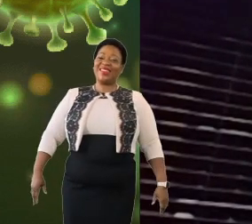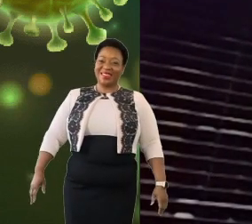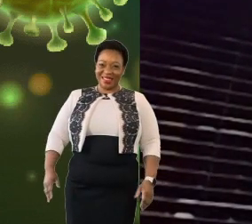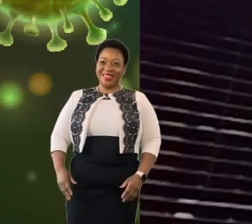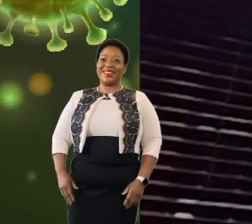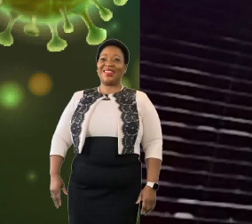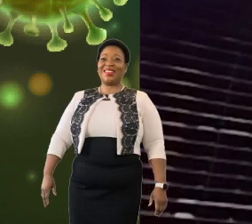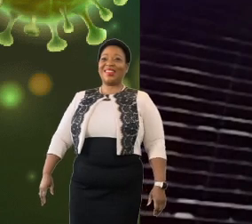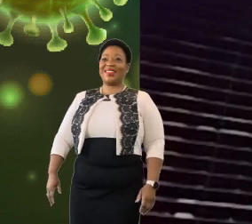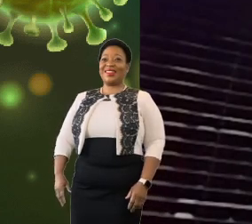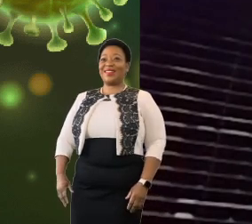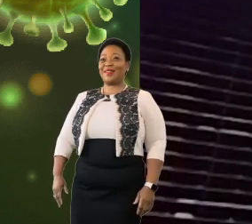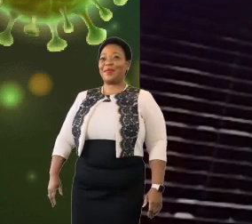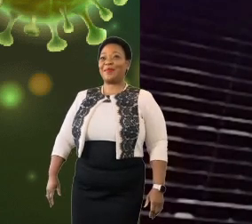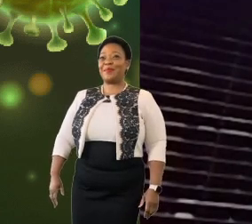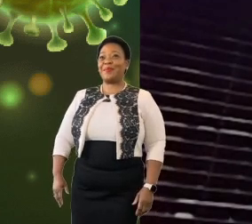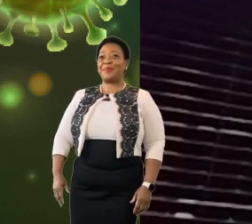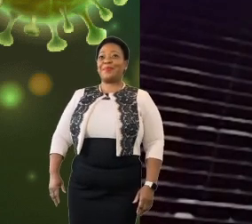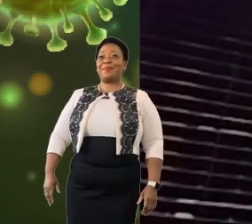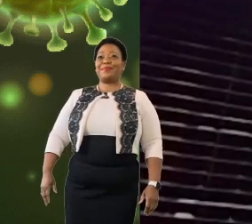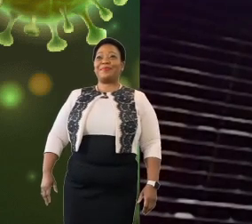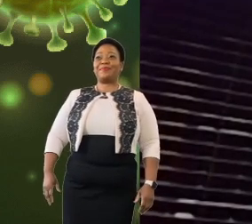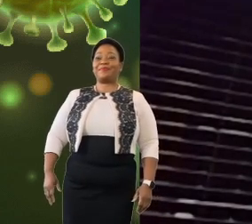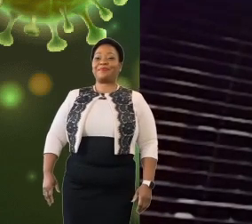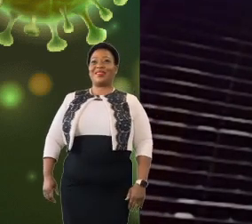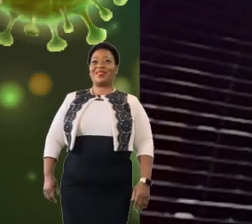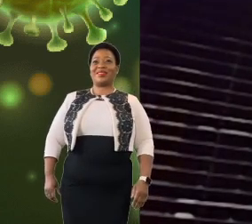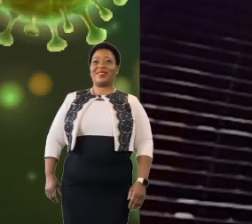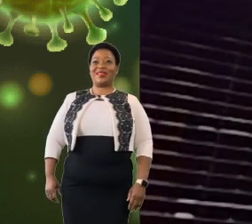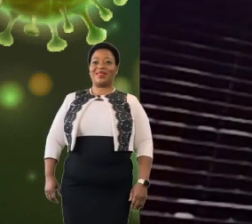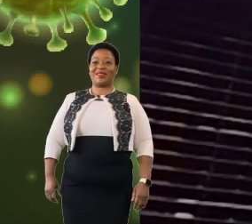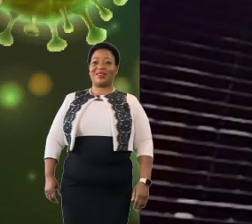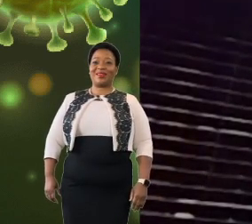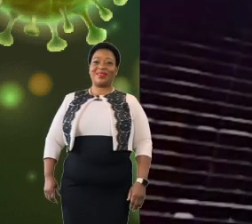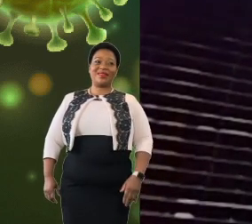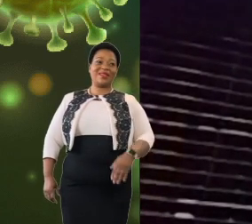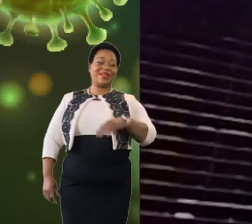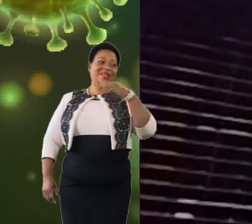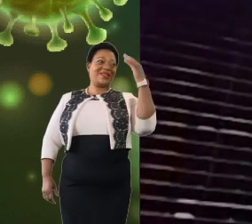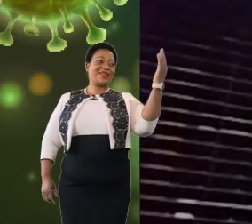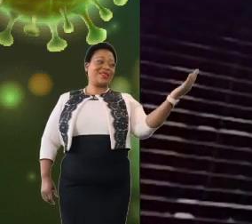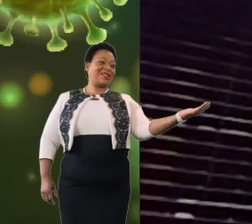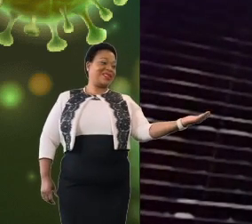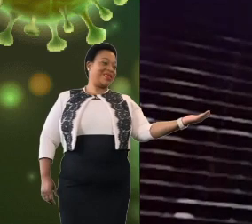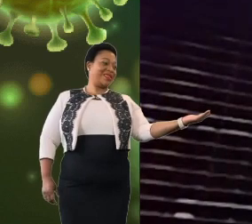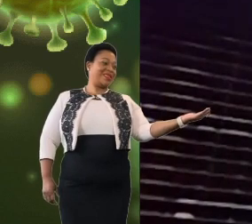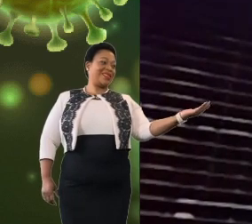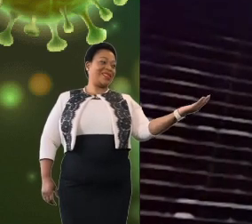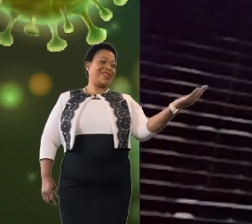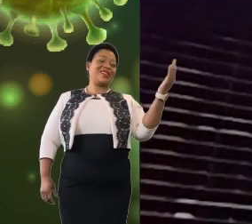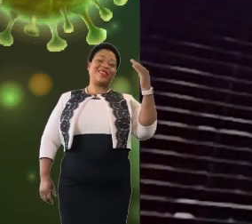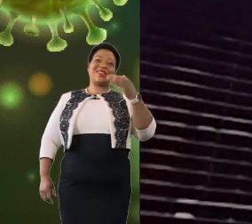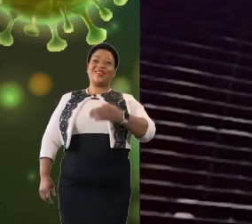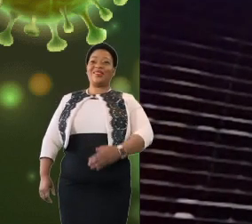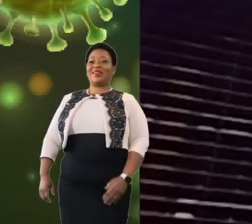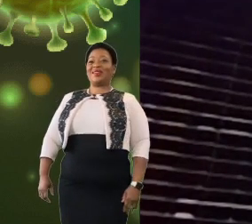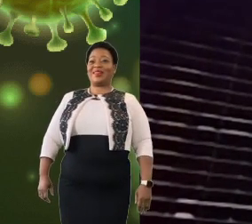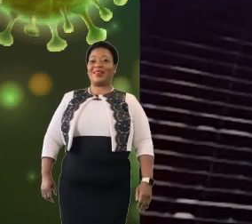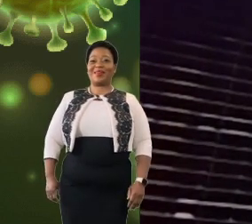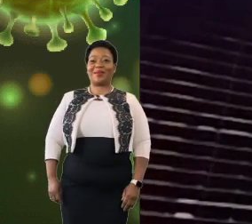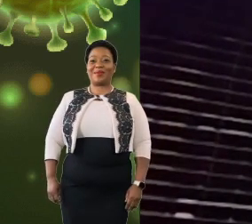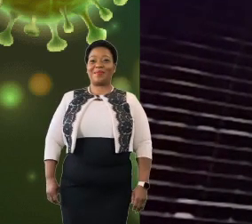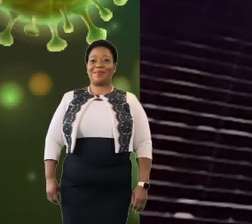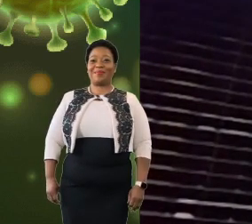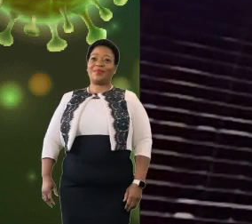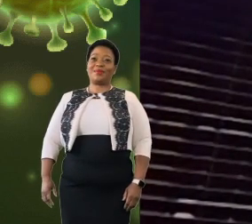Why are we not ensuring that our systems are able to respond at all time? And